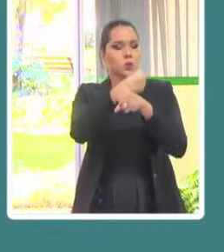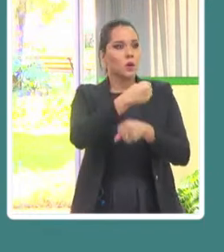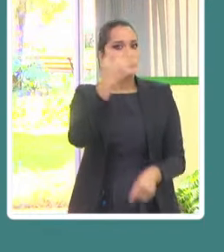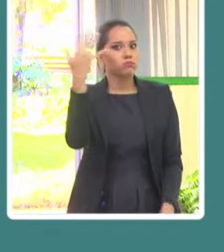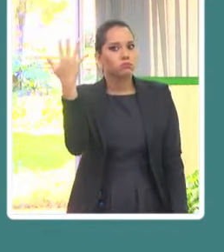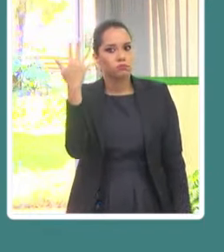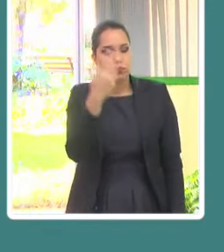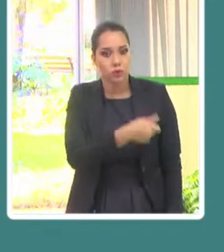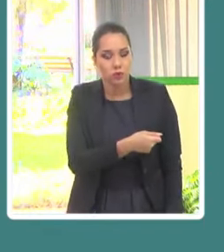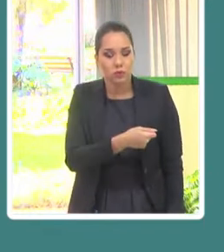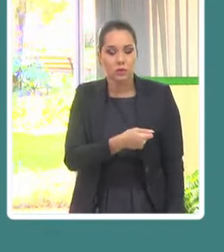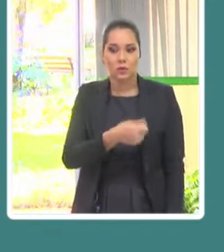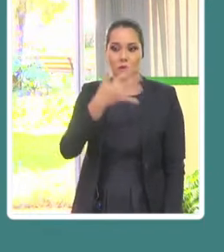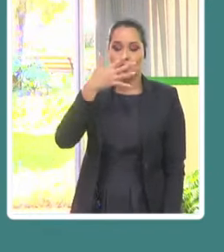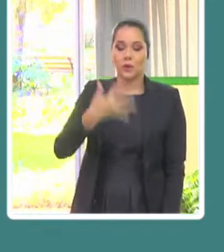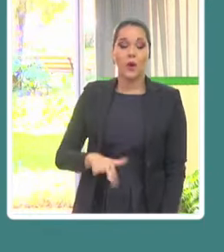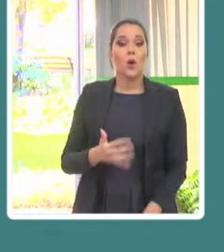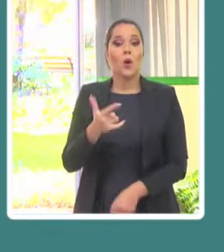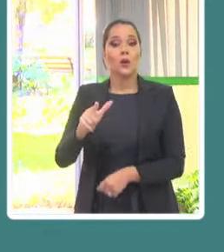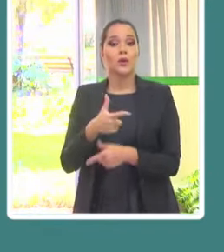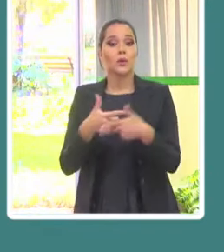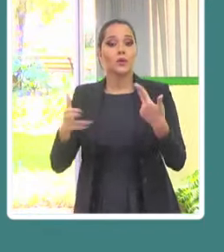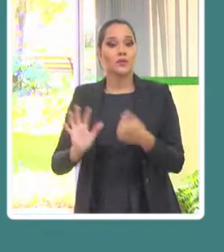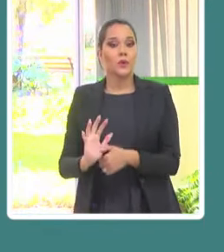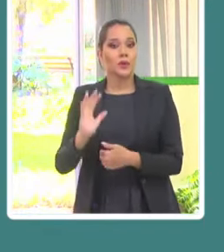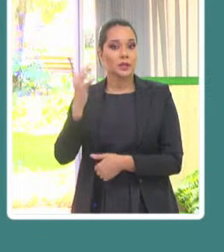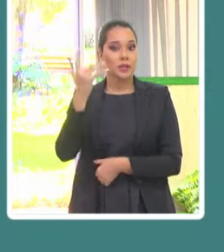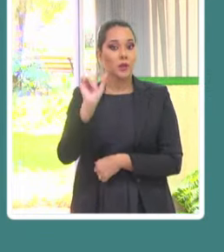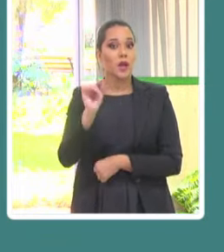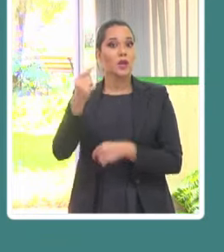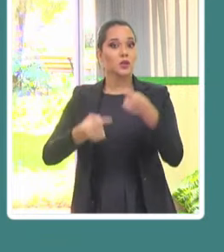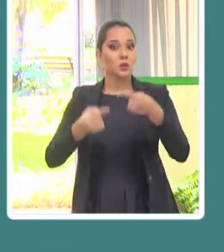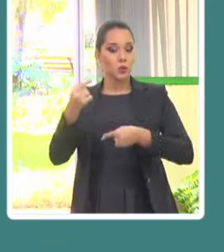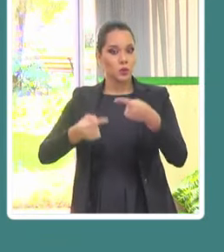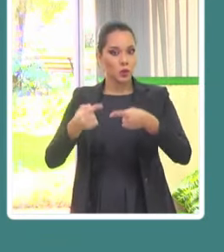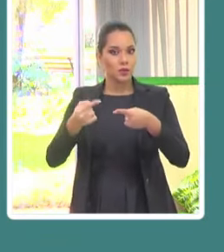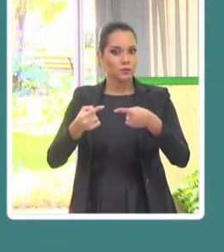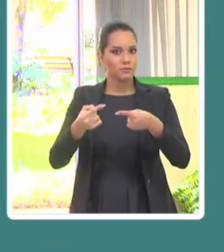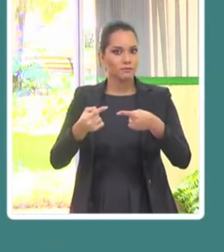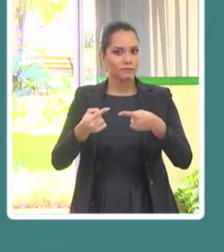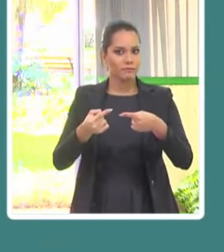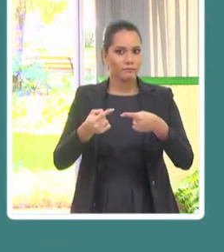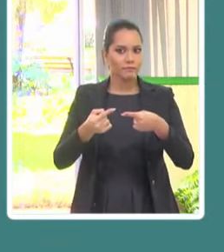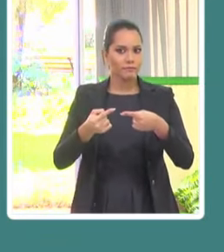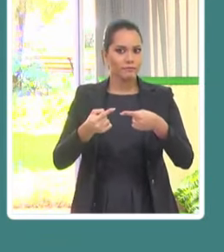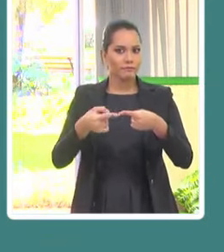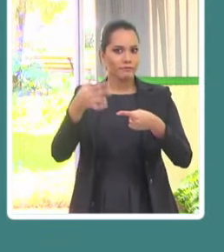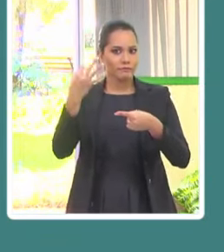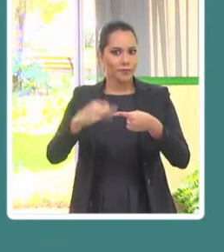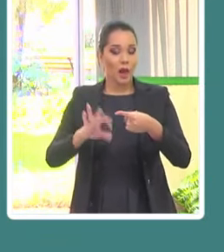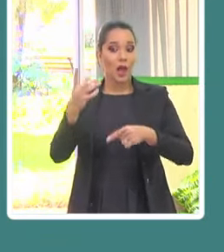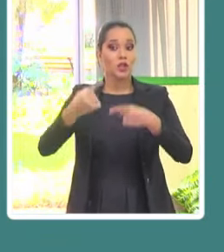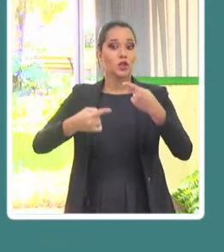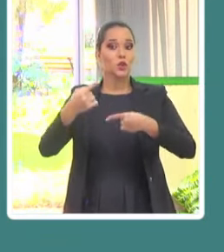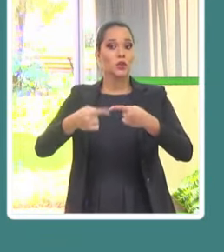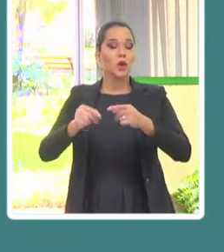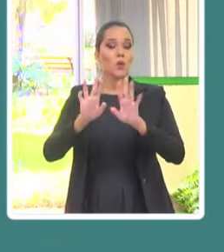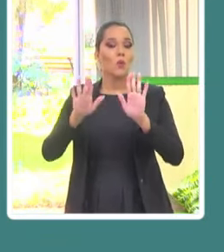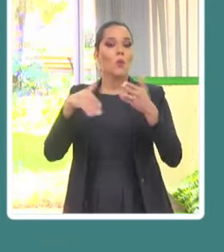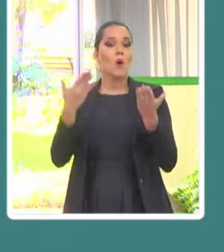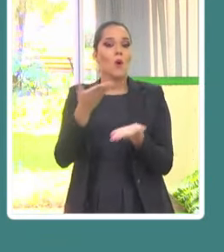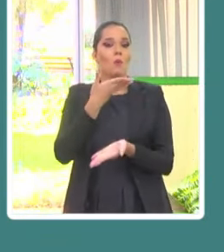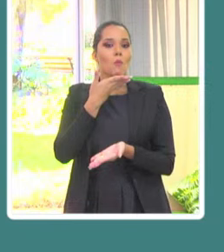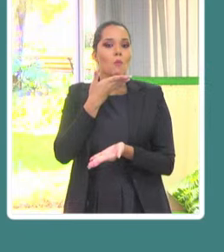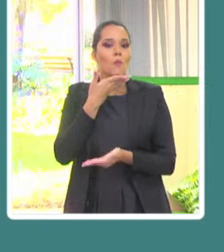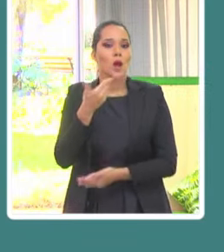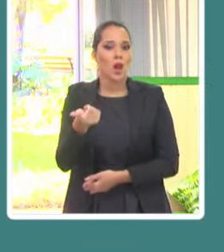was happening is this discussion that what is the best way to provide